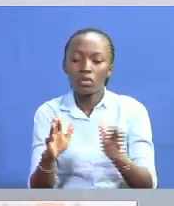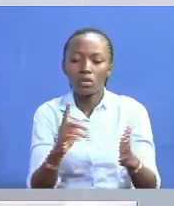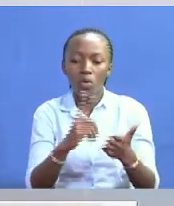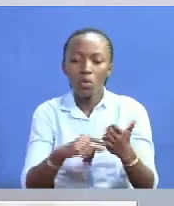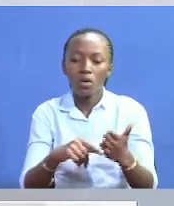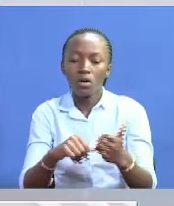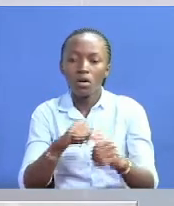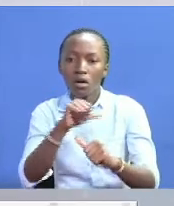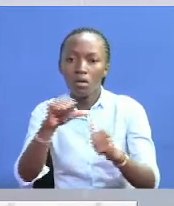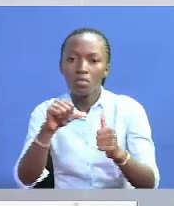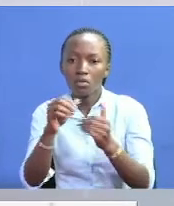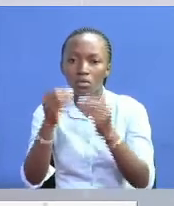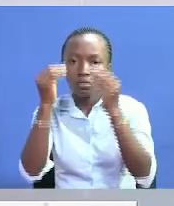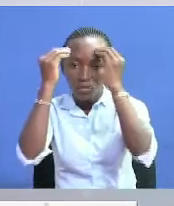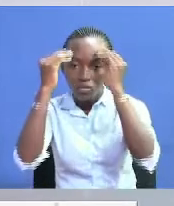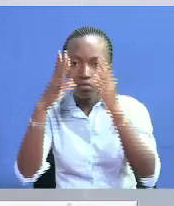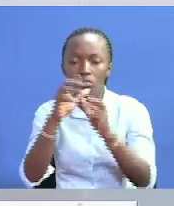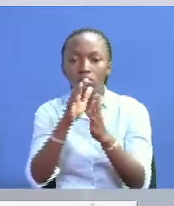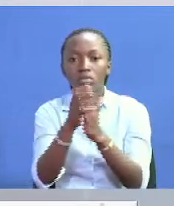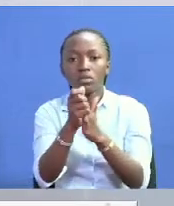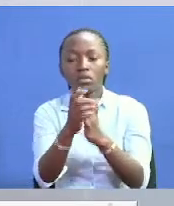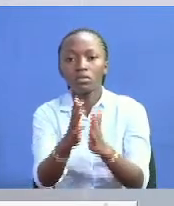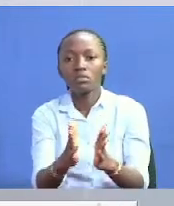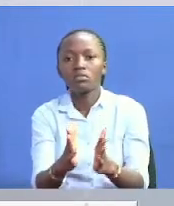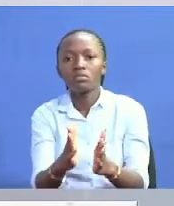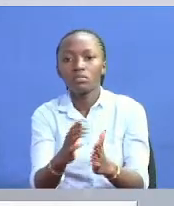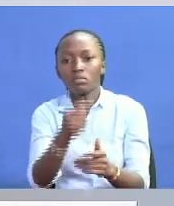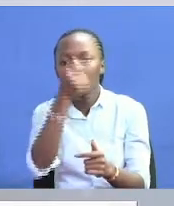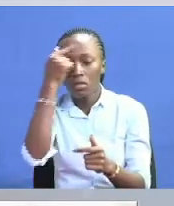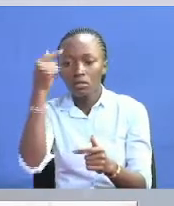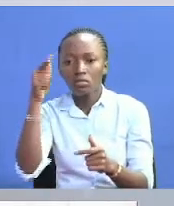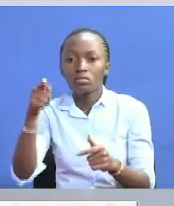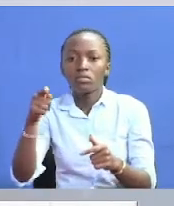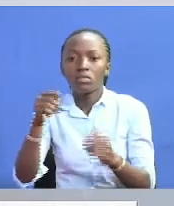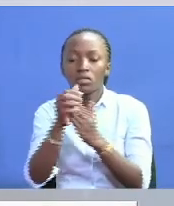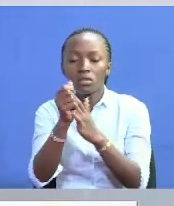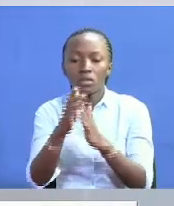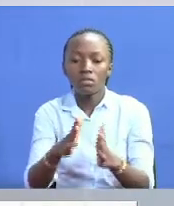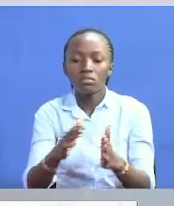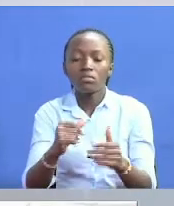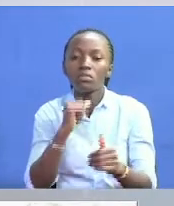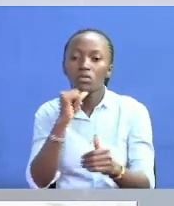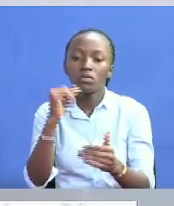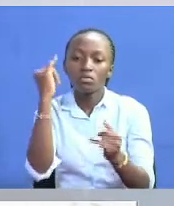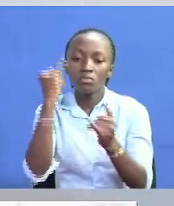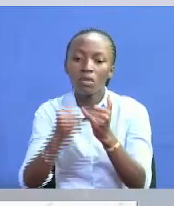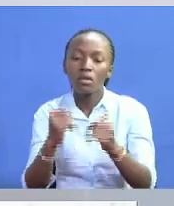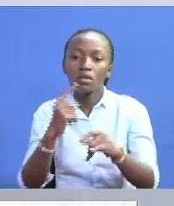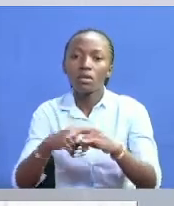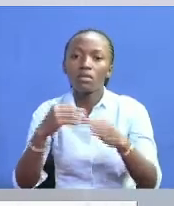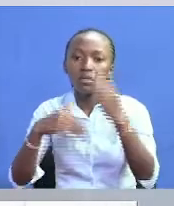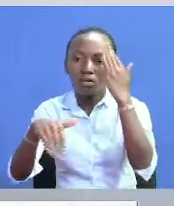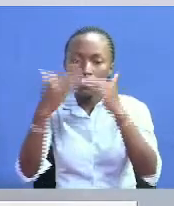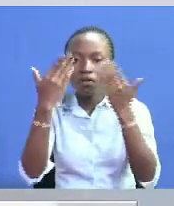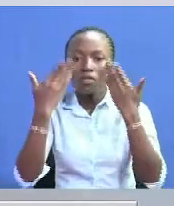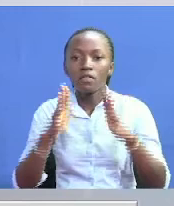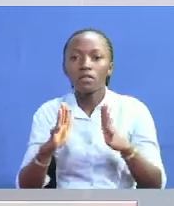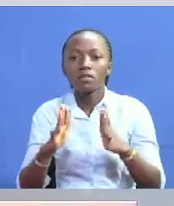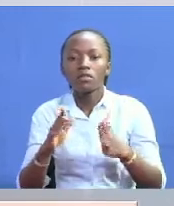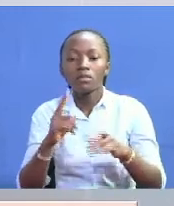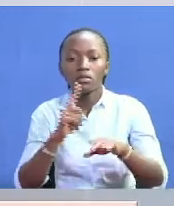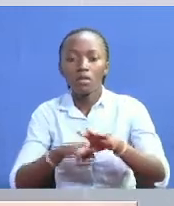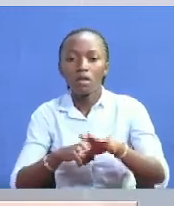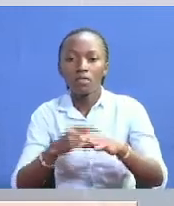to go back to? Because student leadership does not just end at the university level, because the student leaders, of course, when they